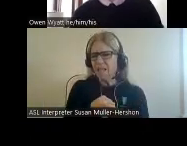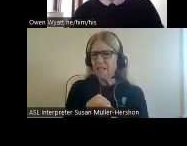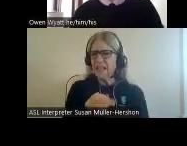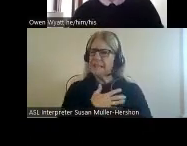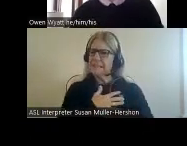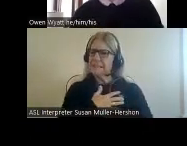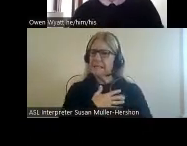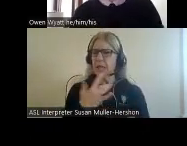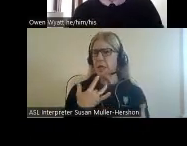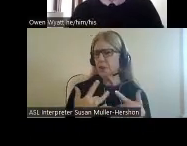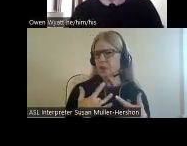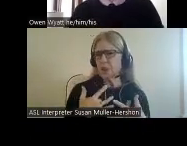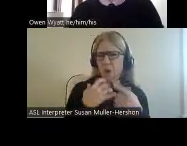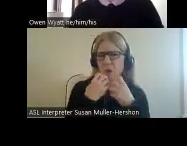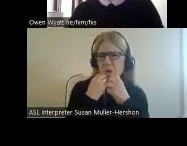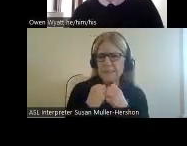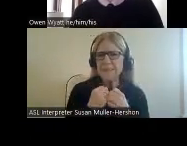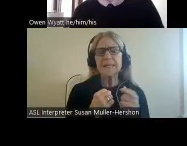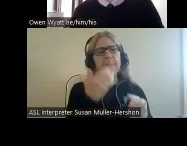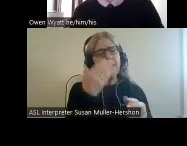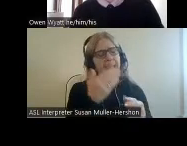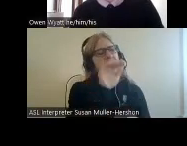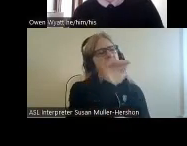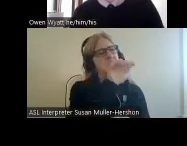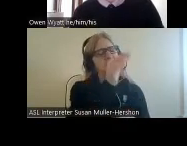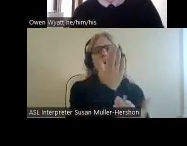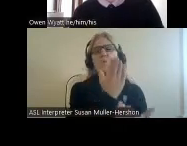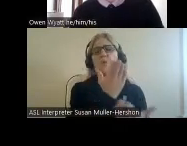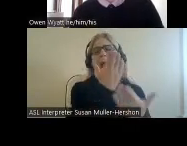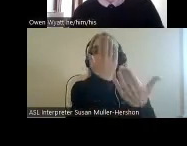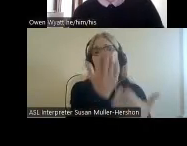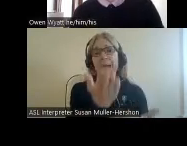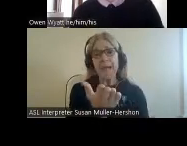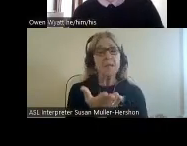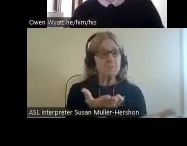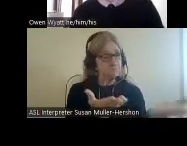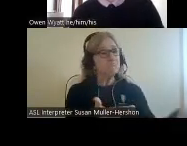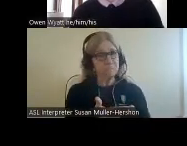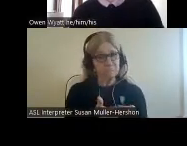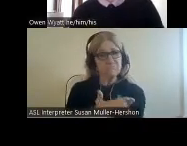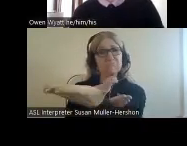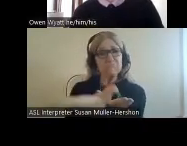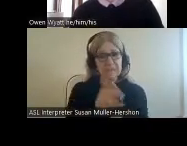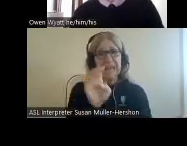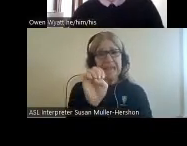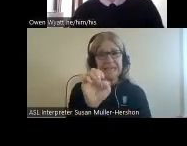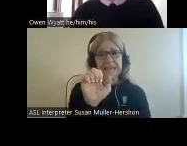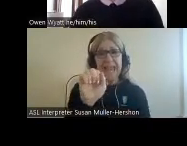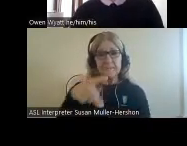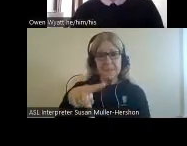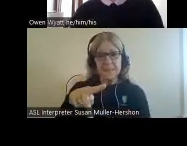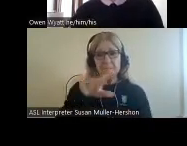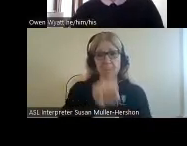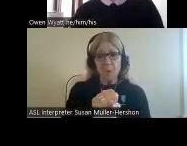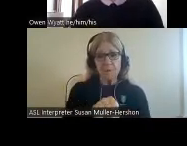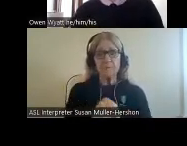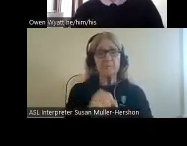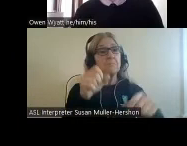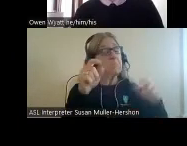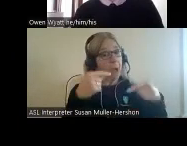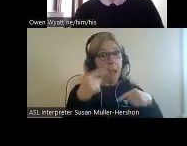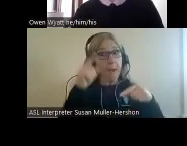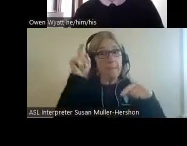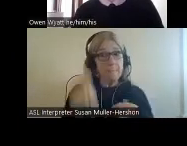you, they may recommend that you schedule an appointment with the EAP. But